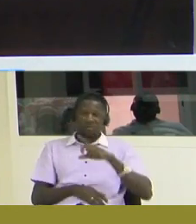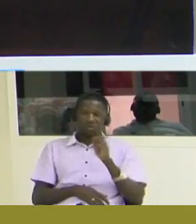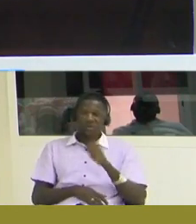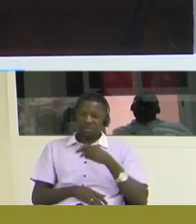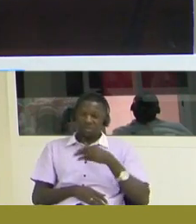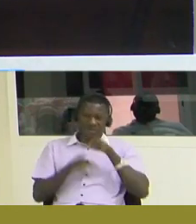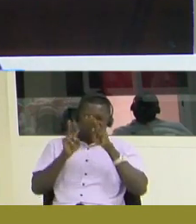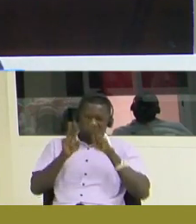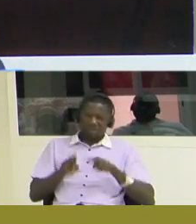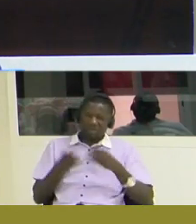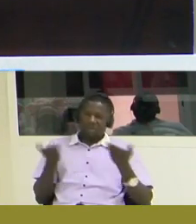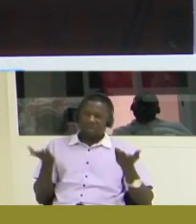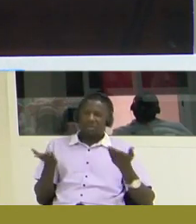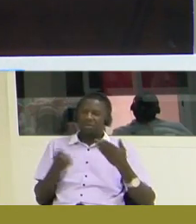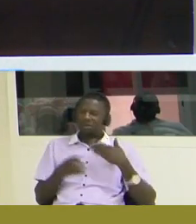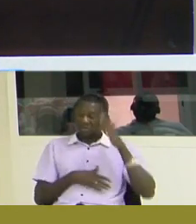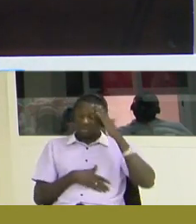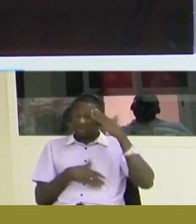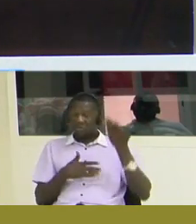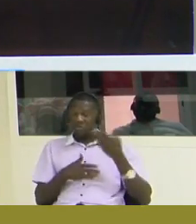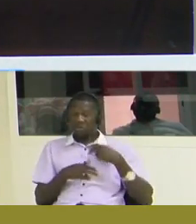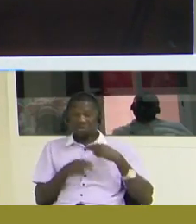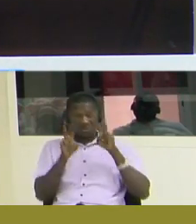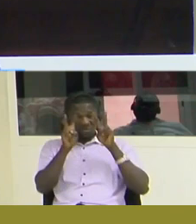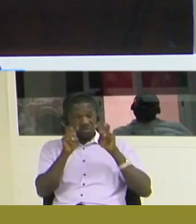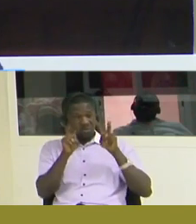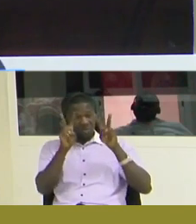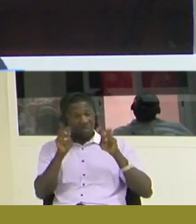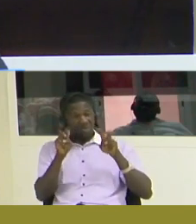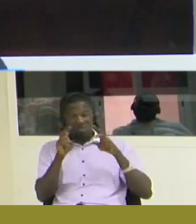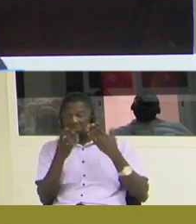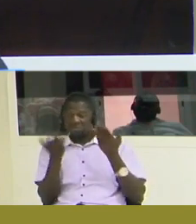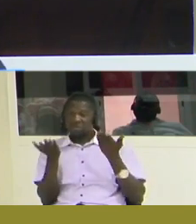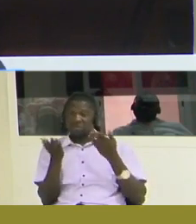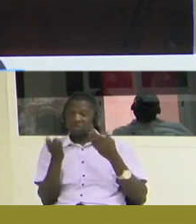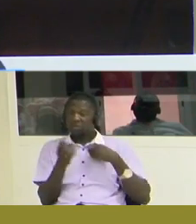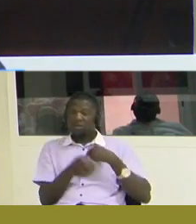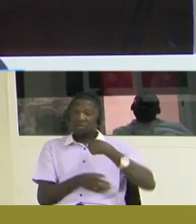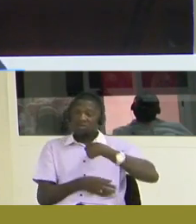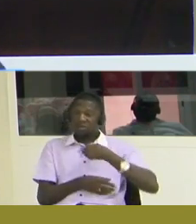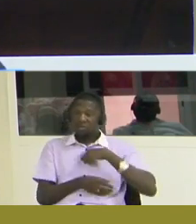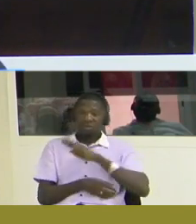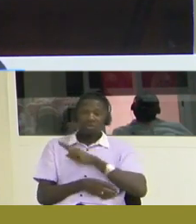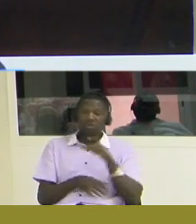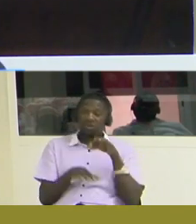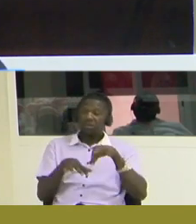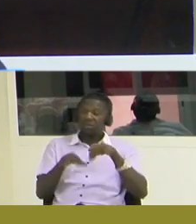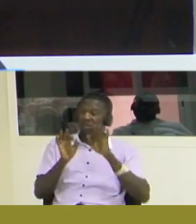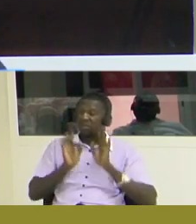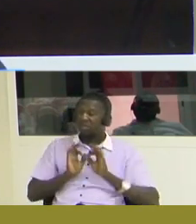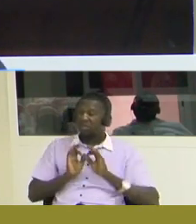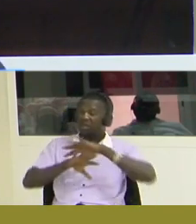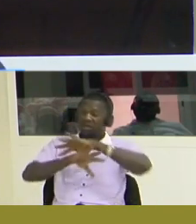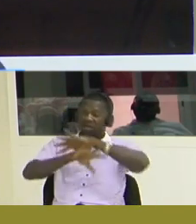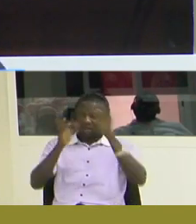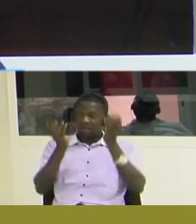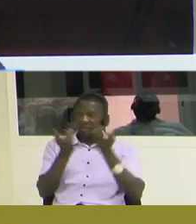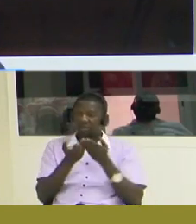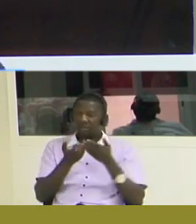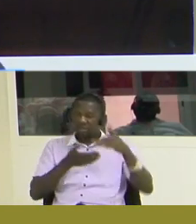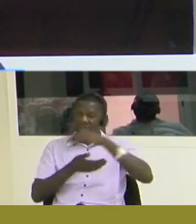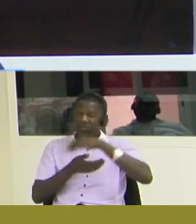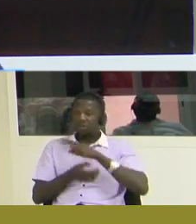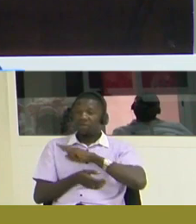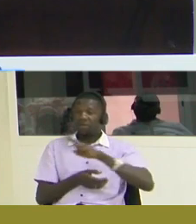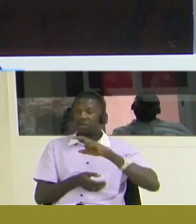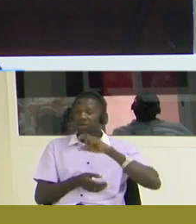what he has observed other than me not taking everything that came along with the vice